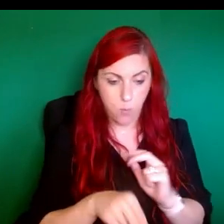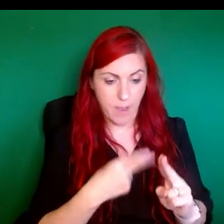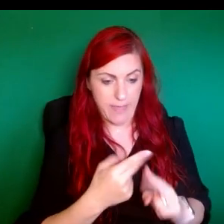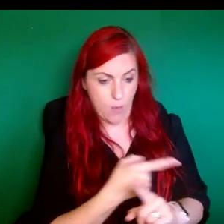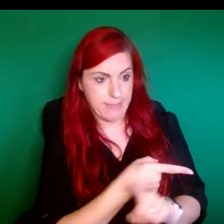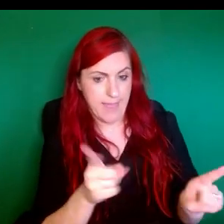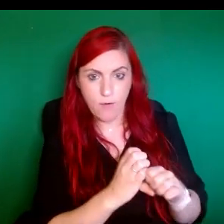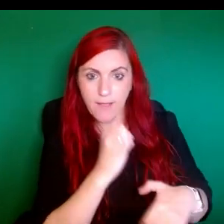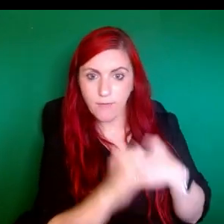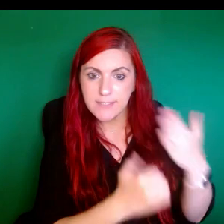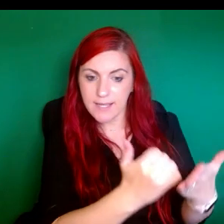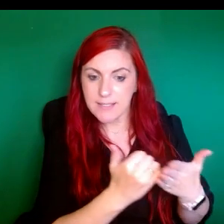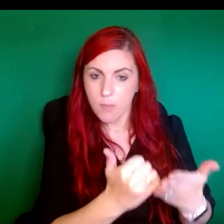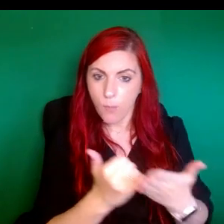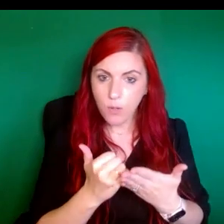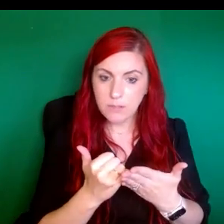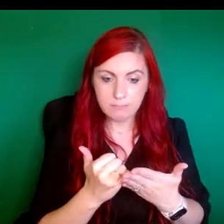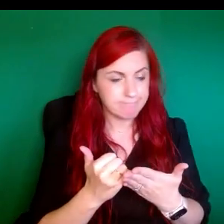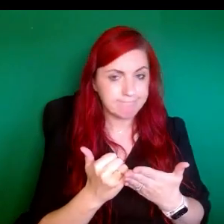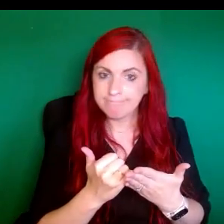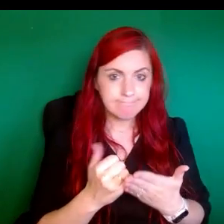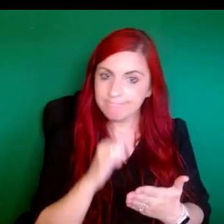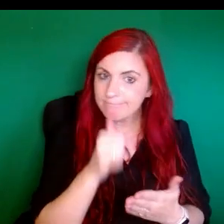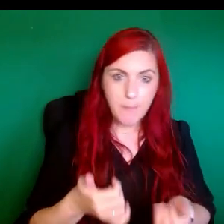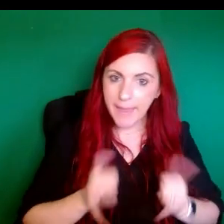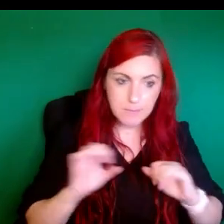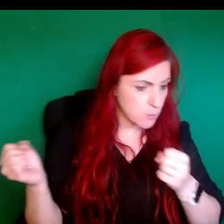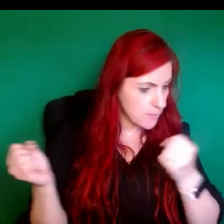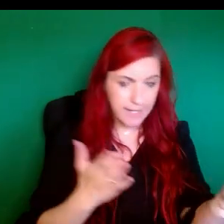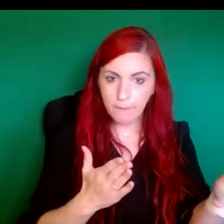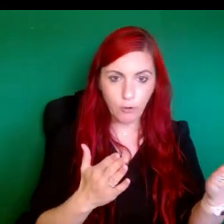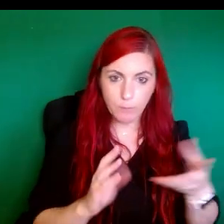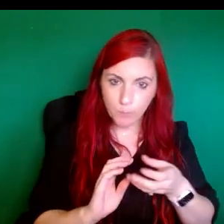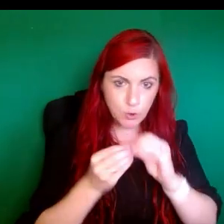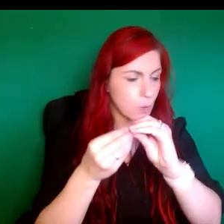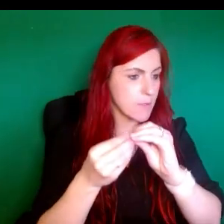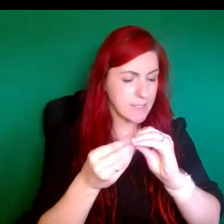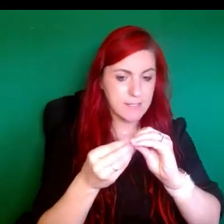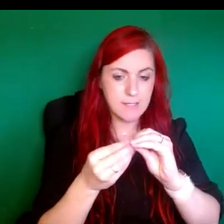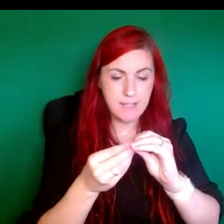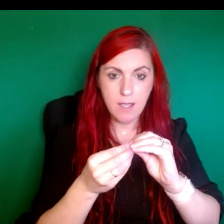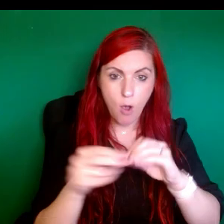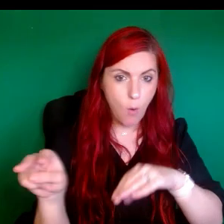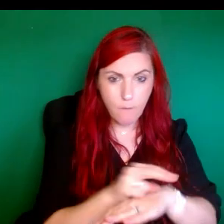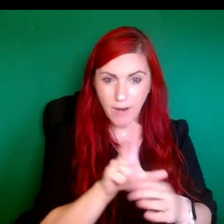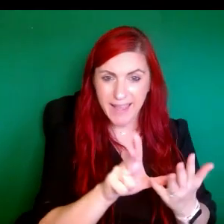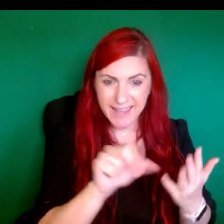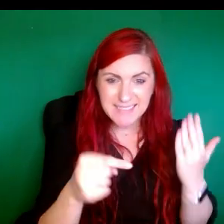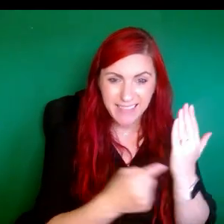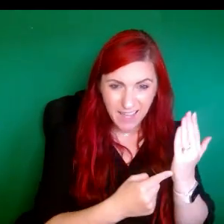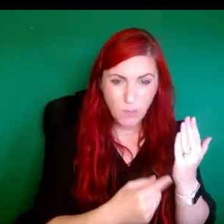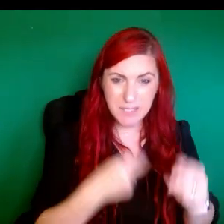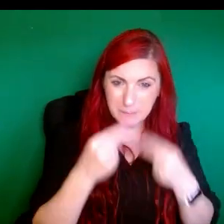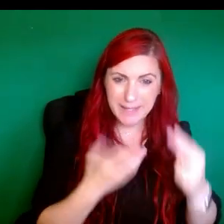we wouldn't be able to produce and deliver the over 80,000 meals last year that were